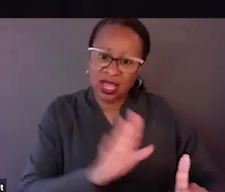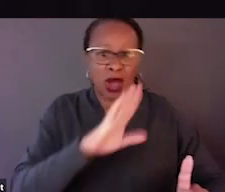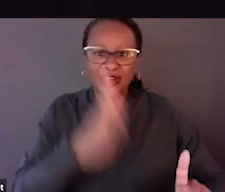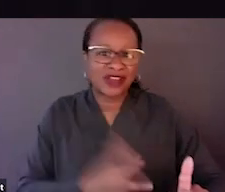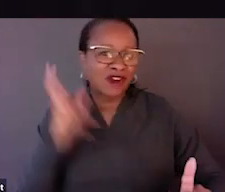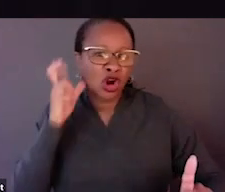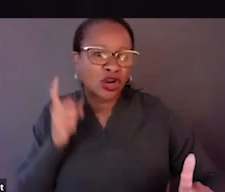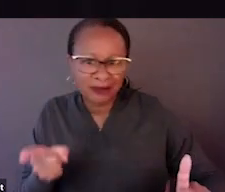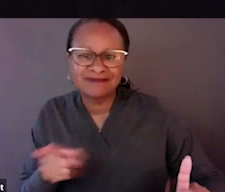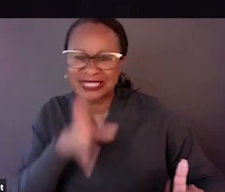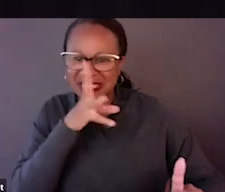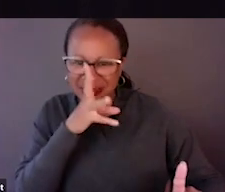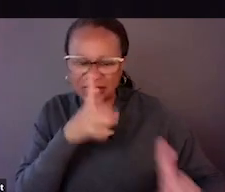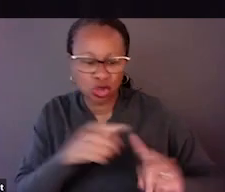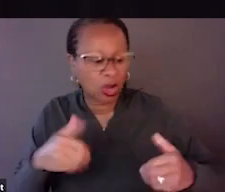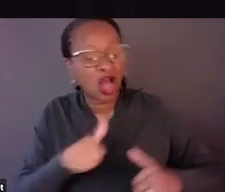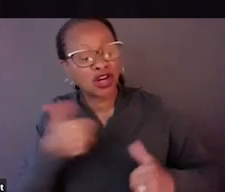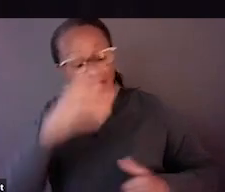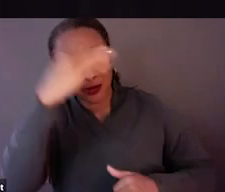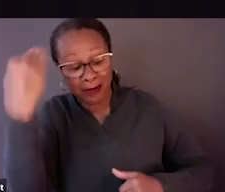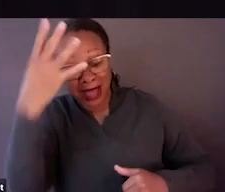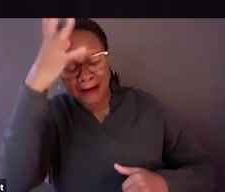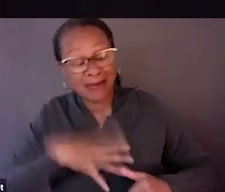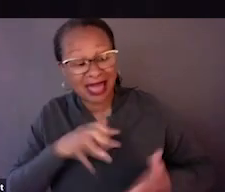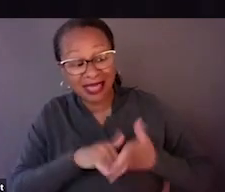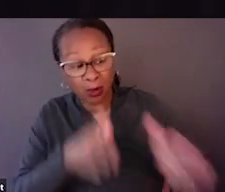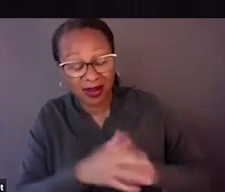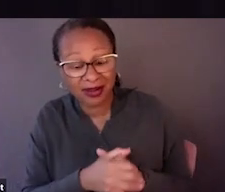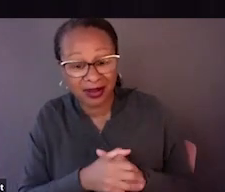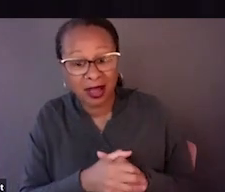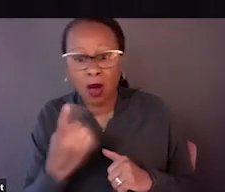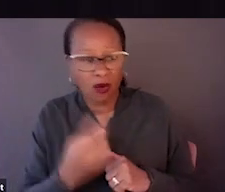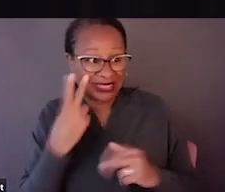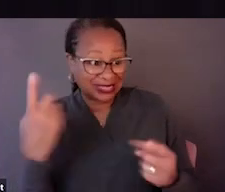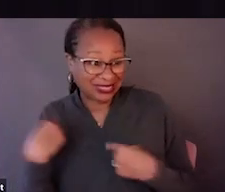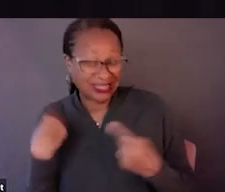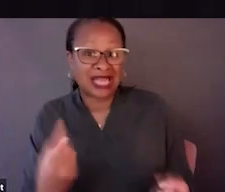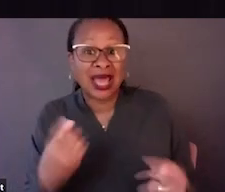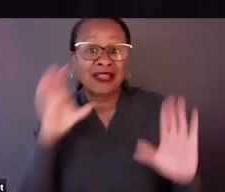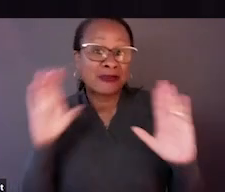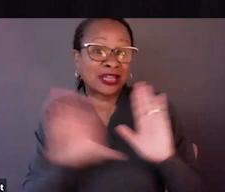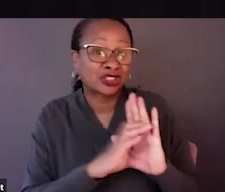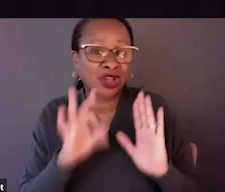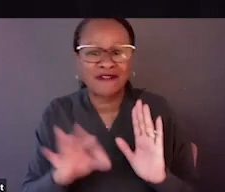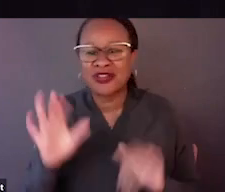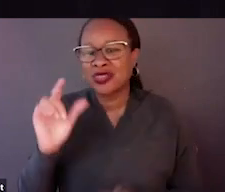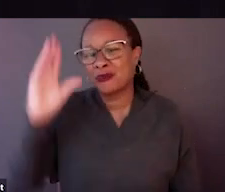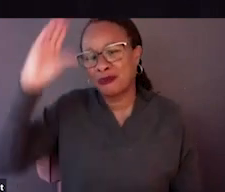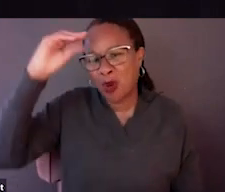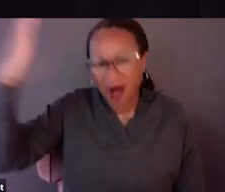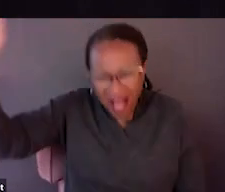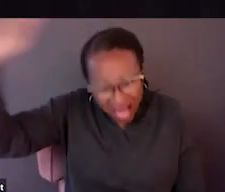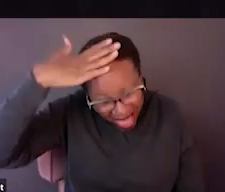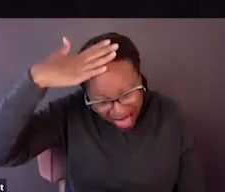him speak to another Black man like that. All we'd seen was the photographs of the little boy touching his